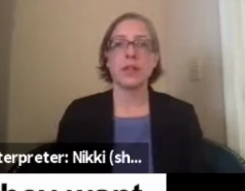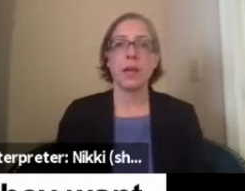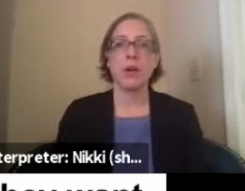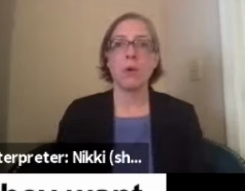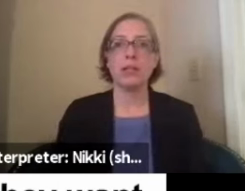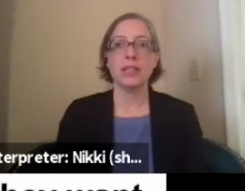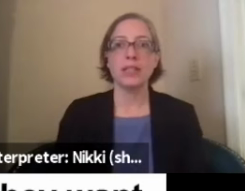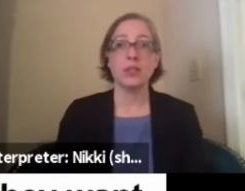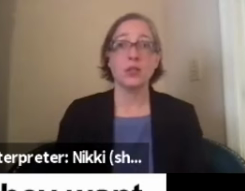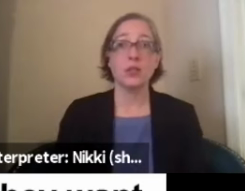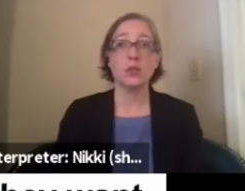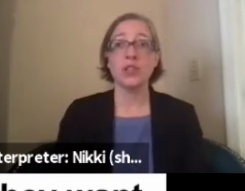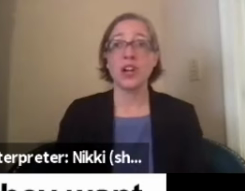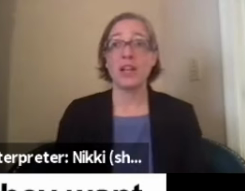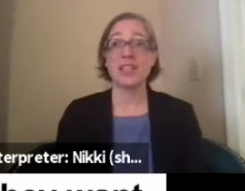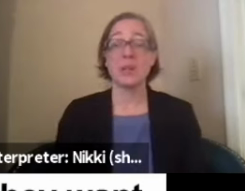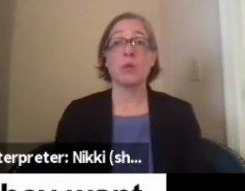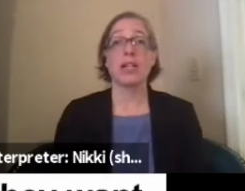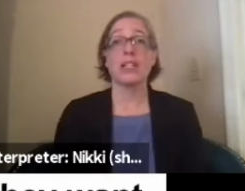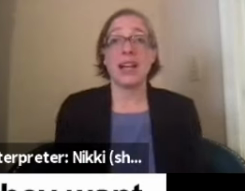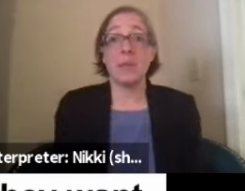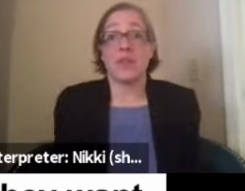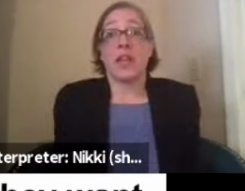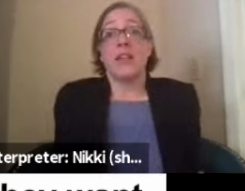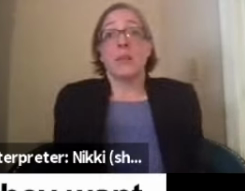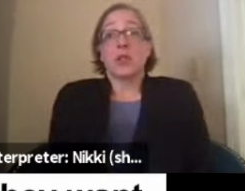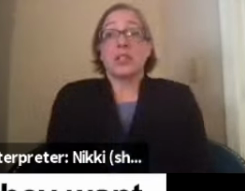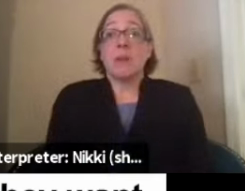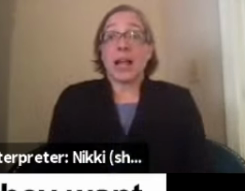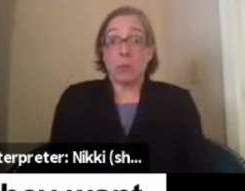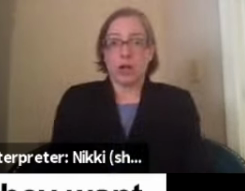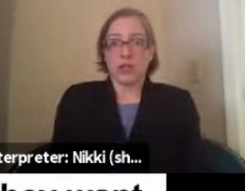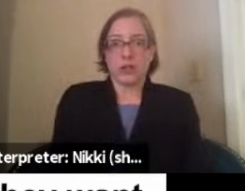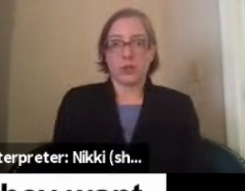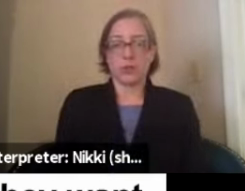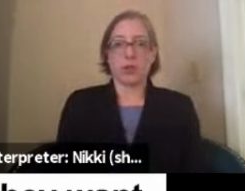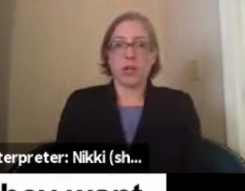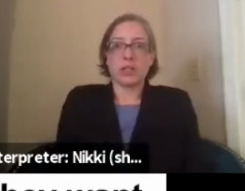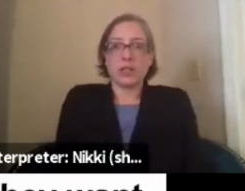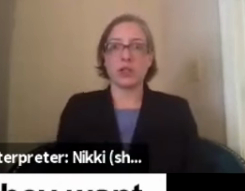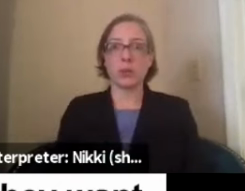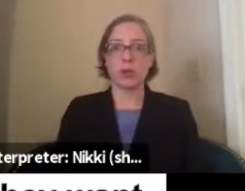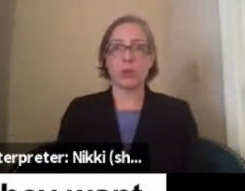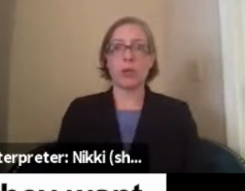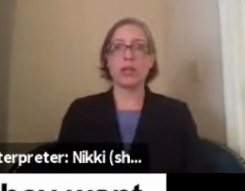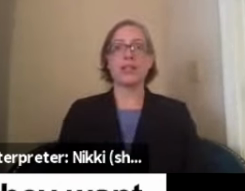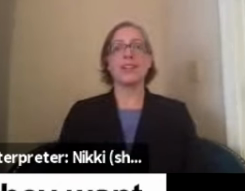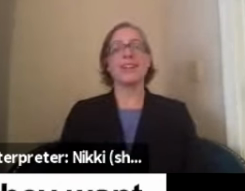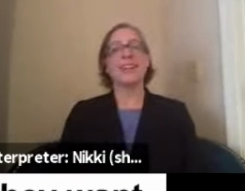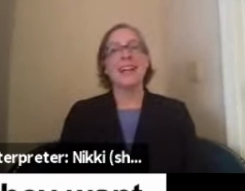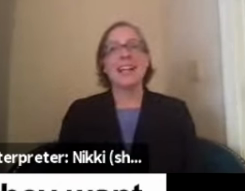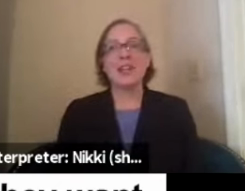If you think about wanting to talk about something more in depth, the person might want to request an interpreter,